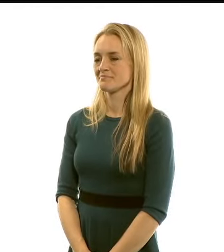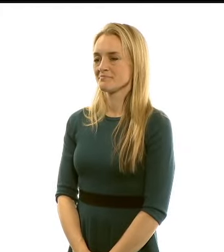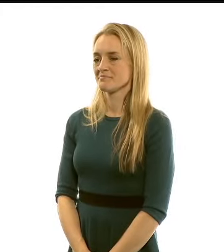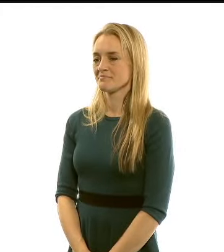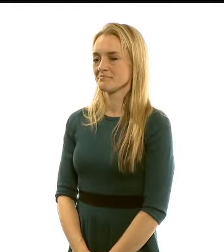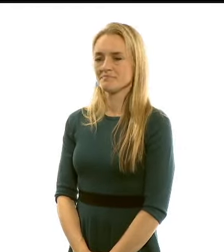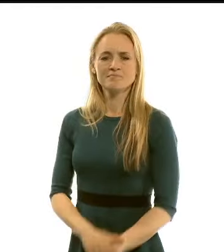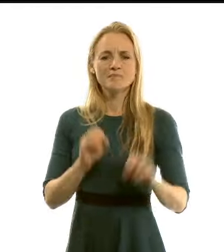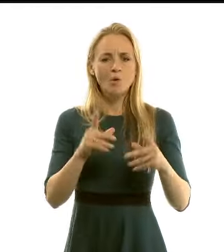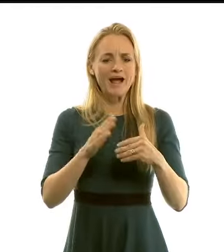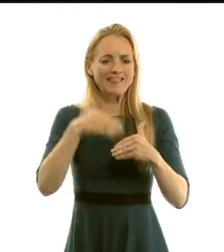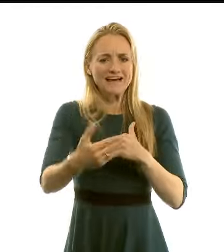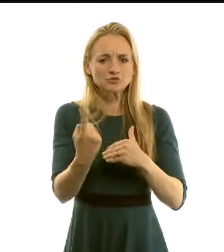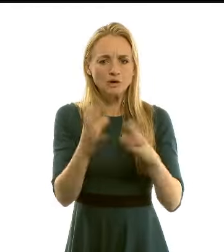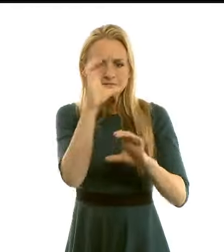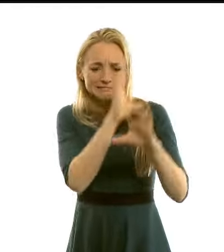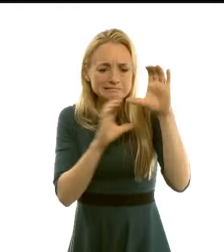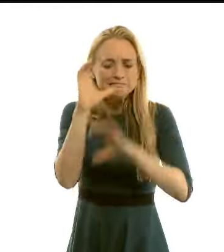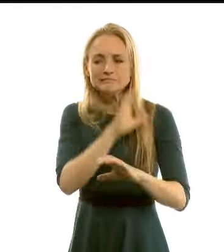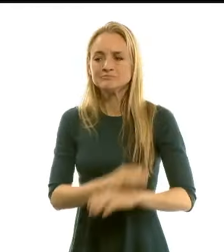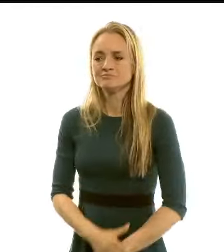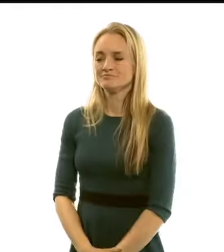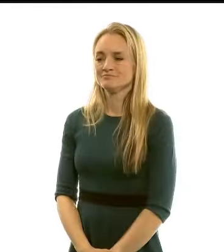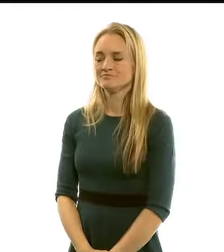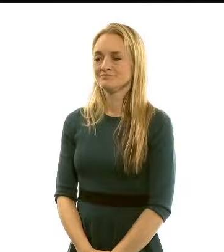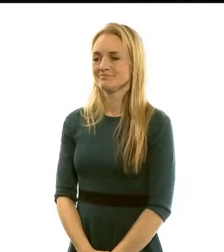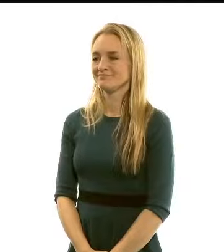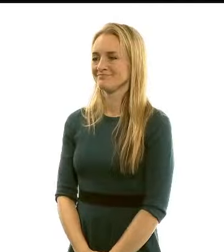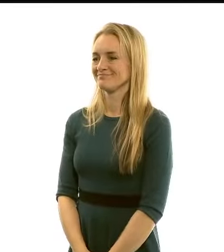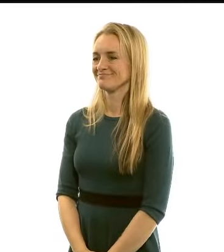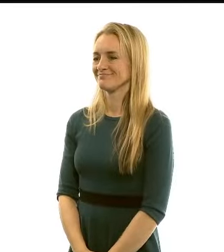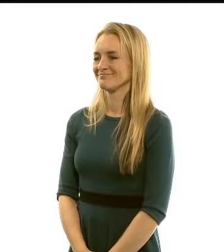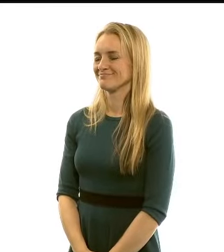Okay, next one. That's a whirlwind.